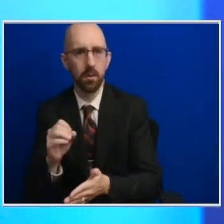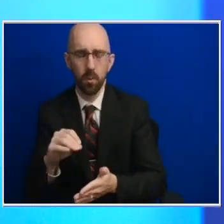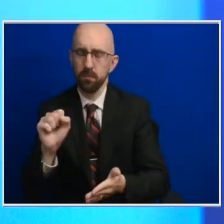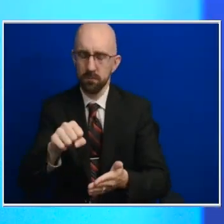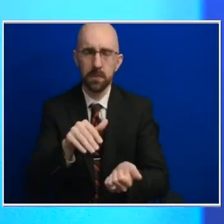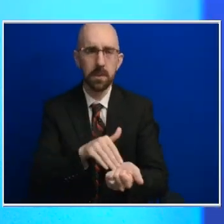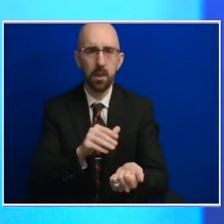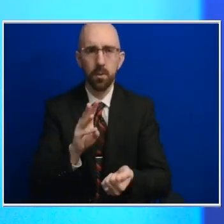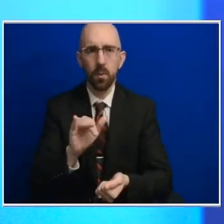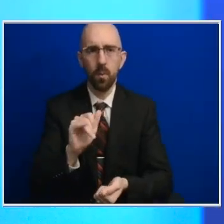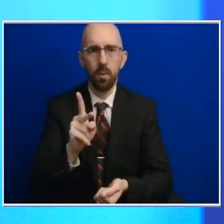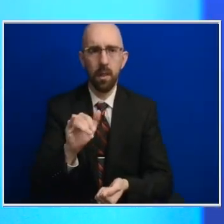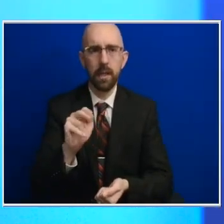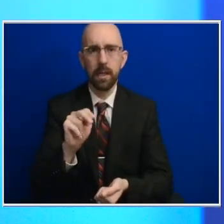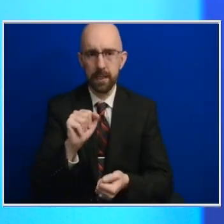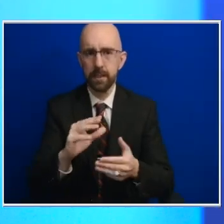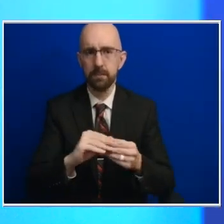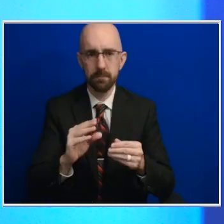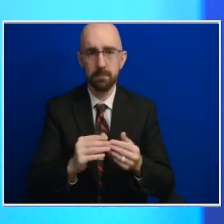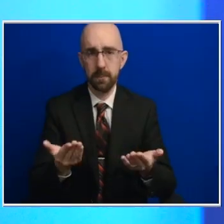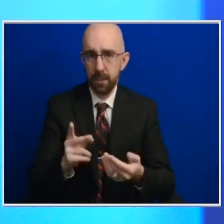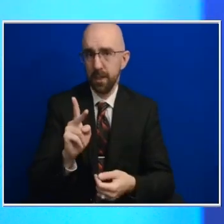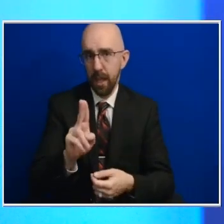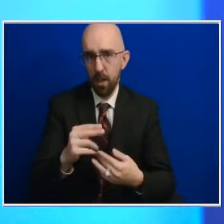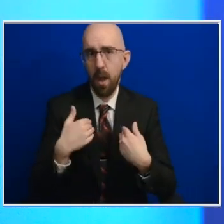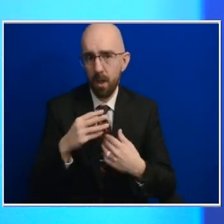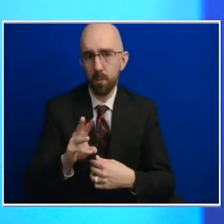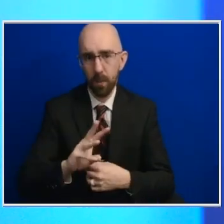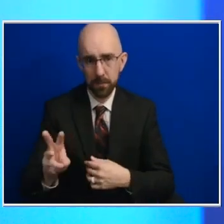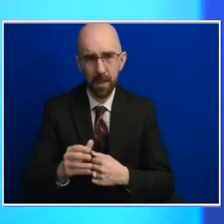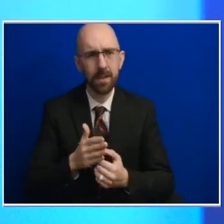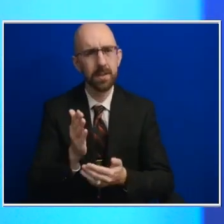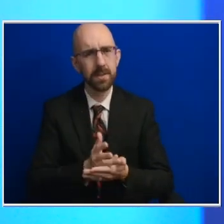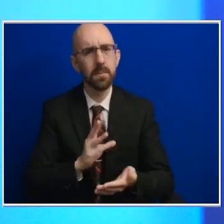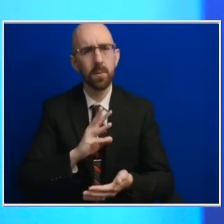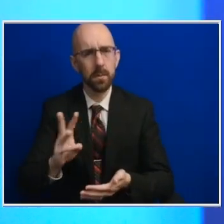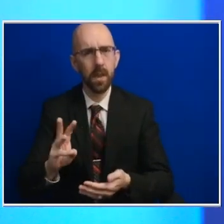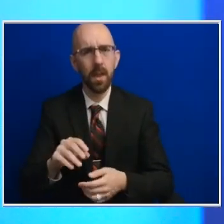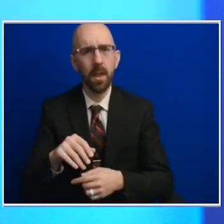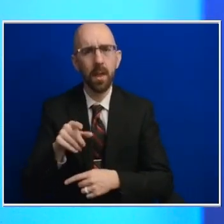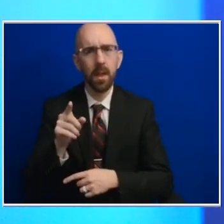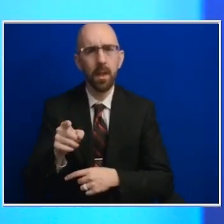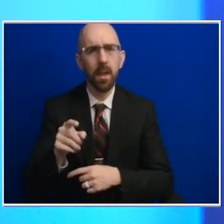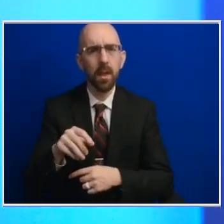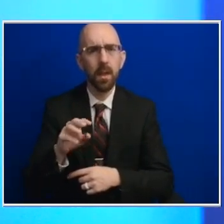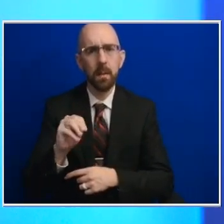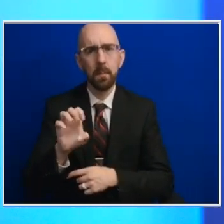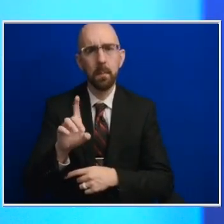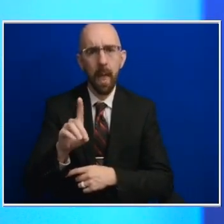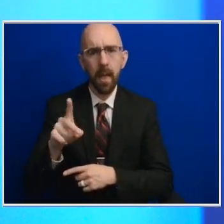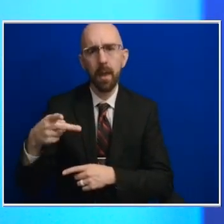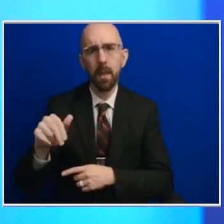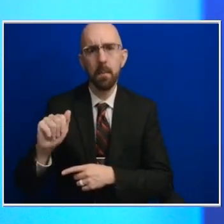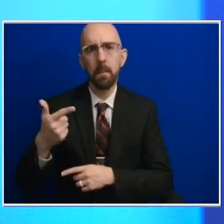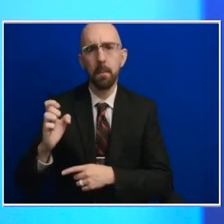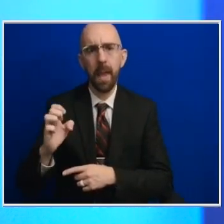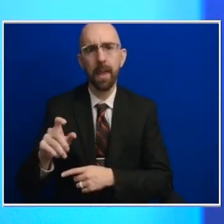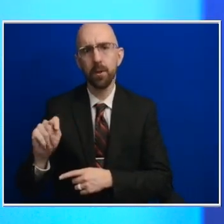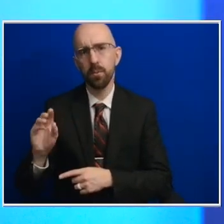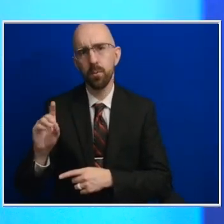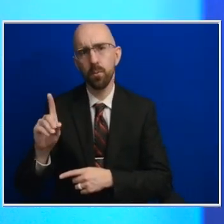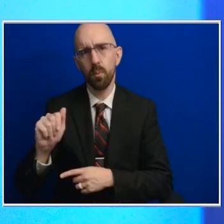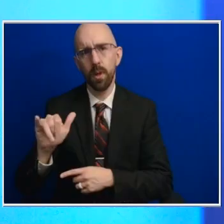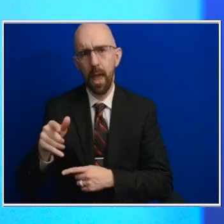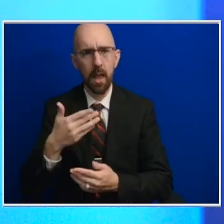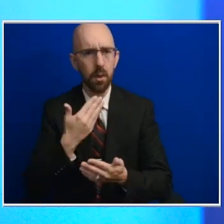have some websites here at KU. There are some websites also, MedPage Today, which is relatively reliable, but I would